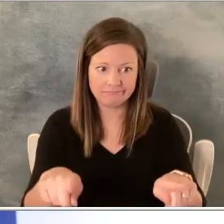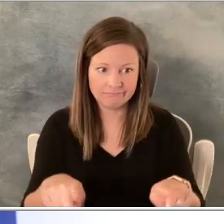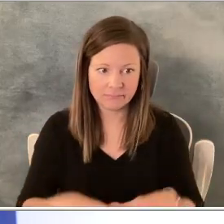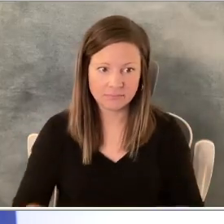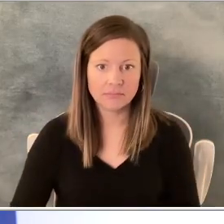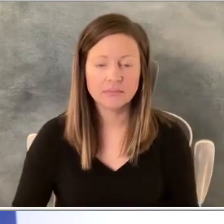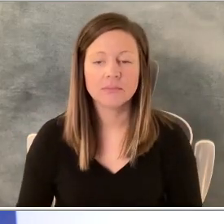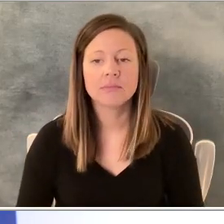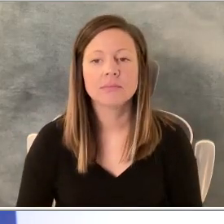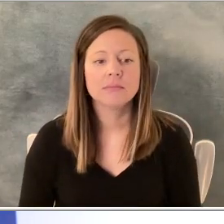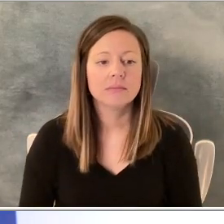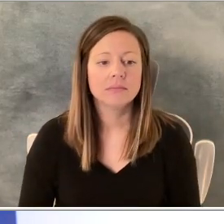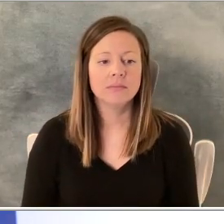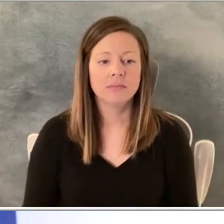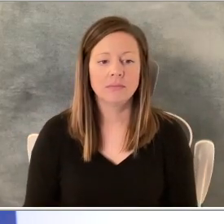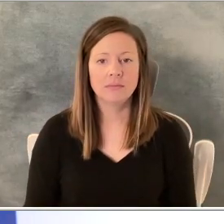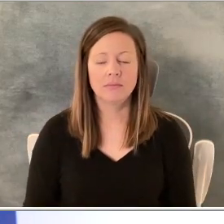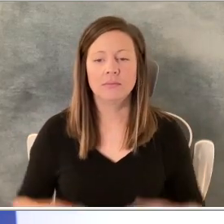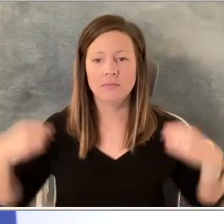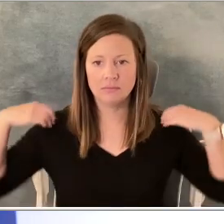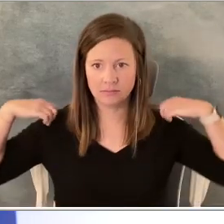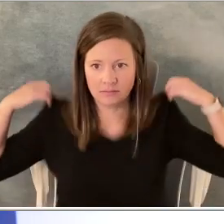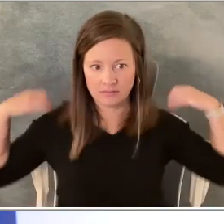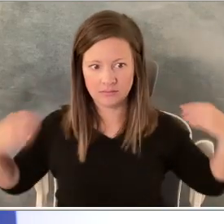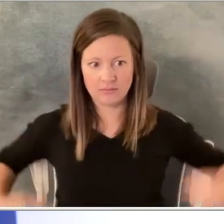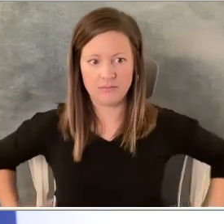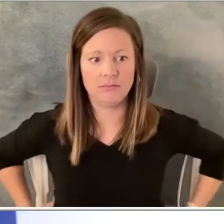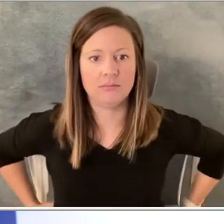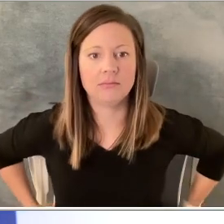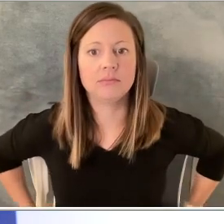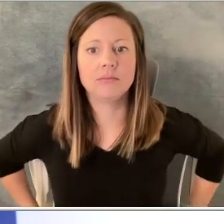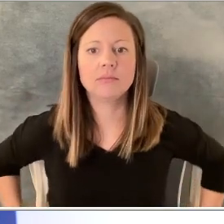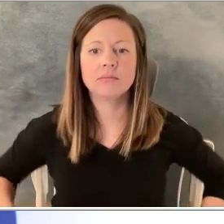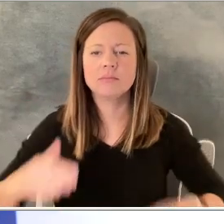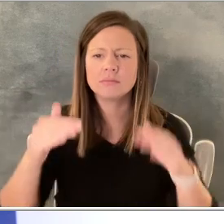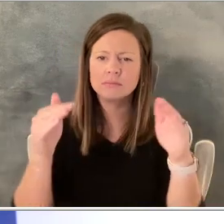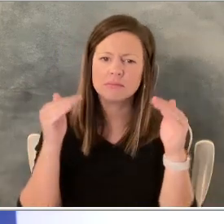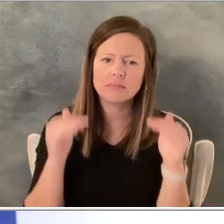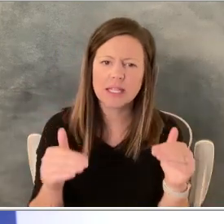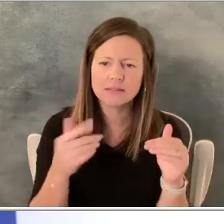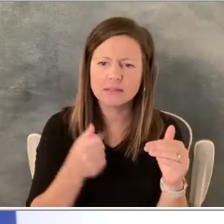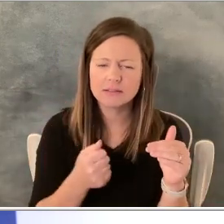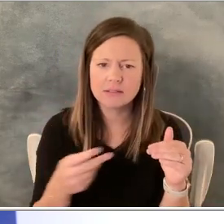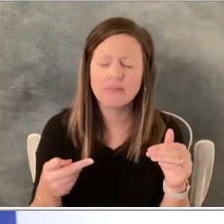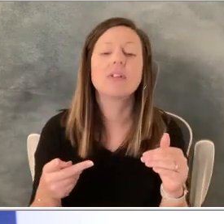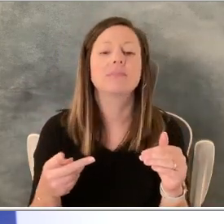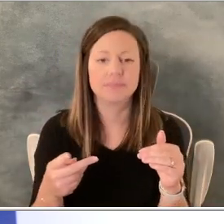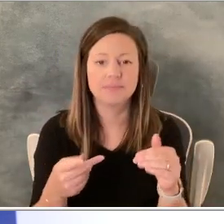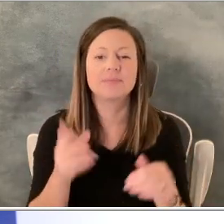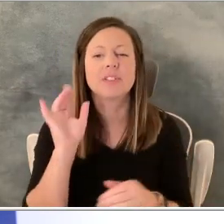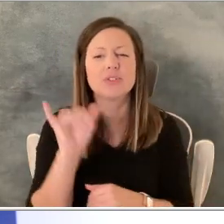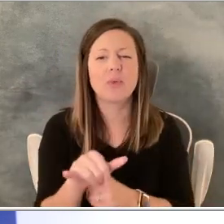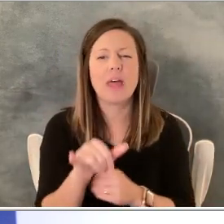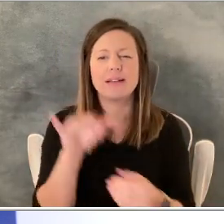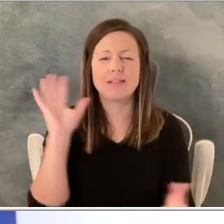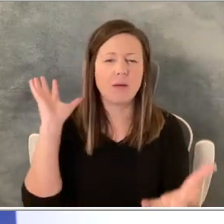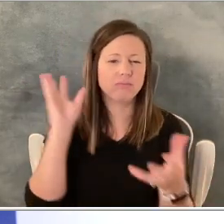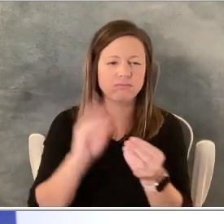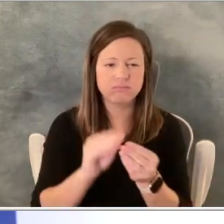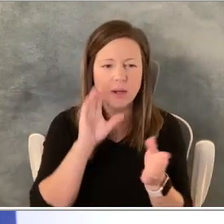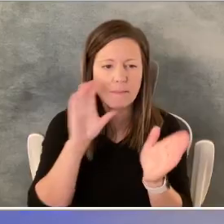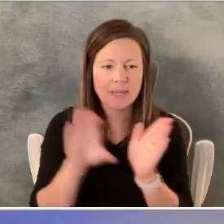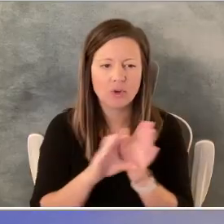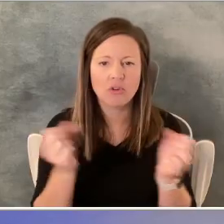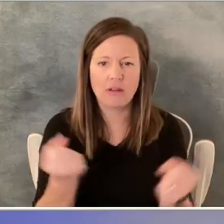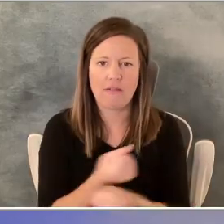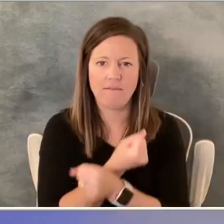this one out and show us what we're seeing here, because I think there's several images involved. Yeah, so this is kind of a composite picture of everything.